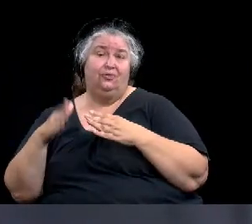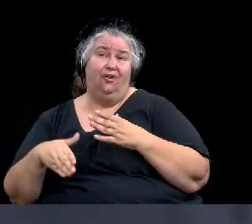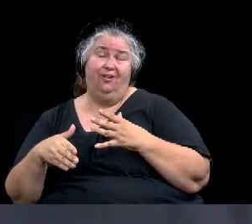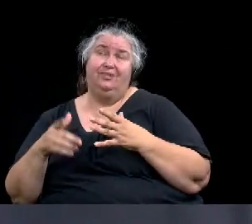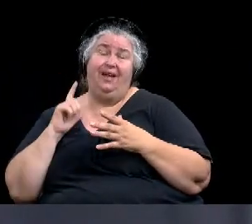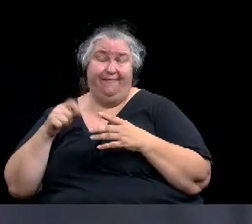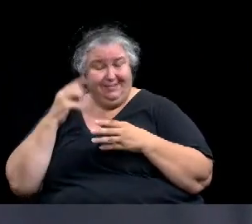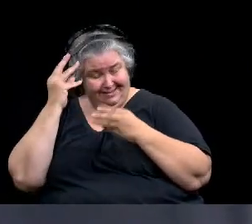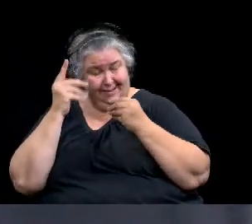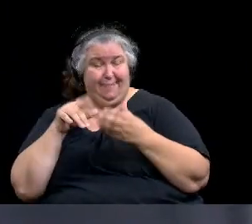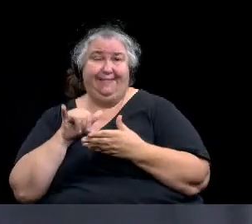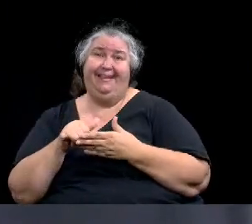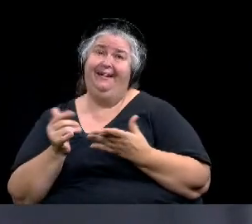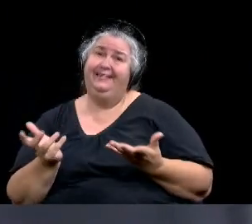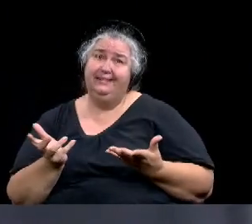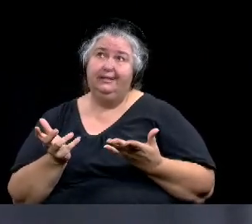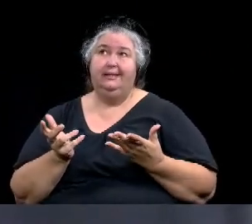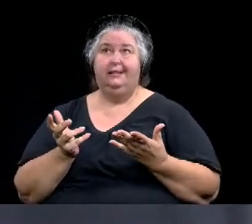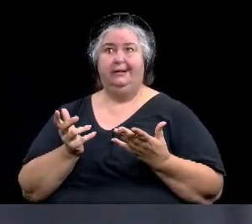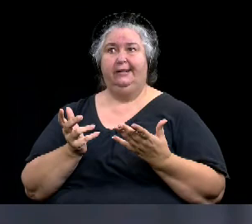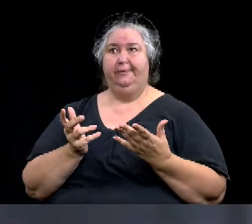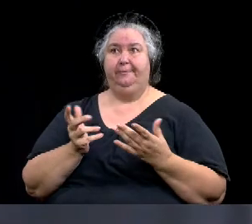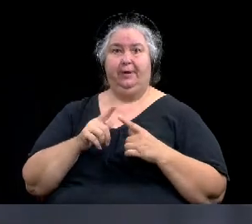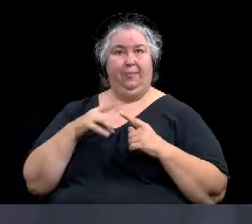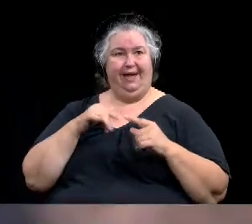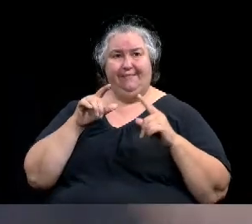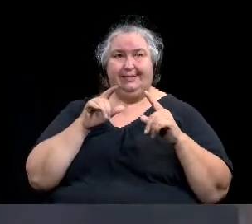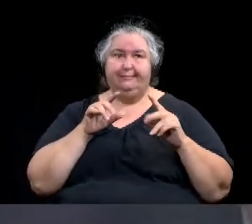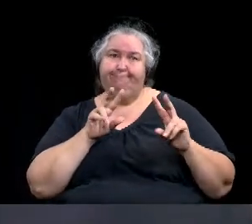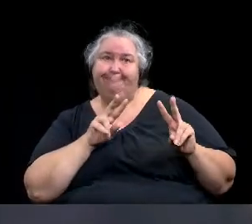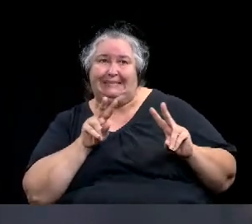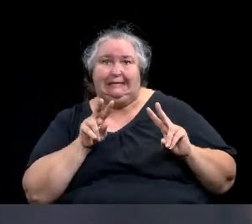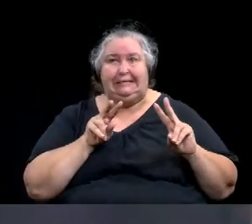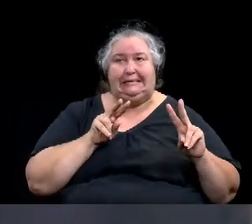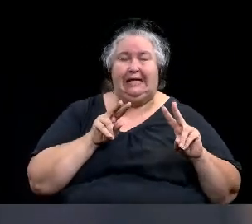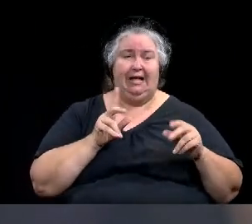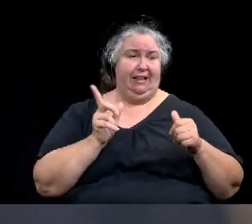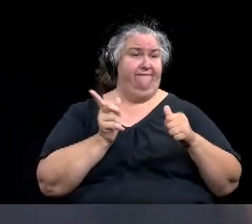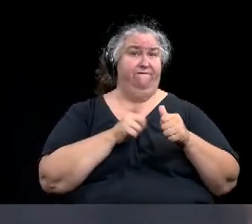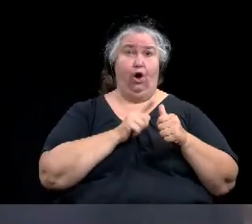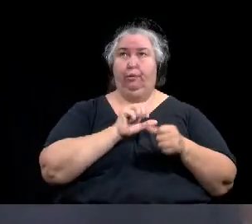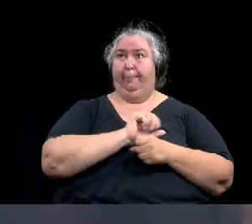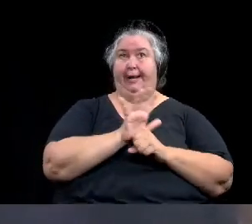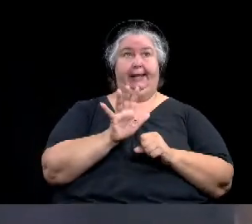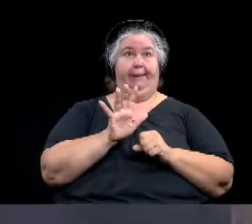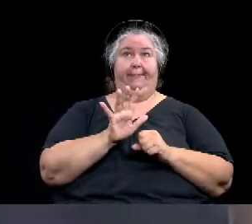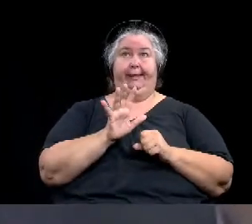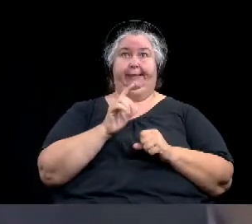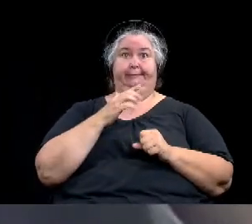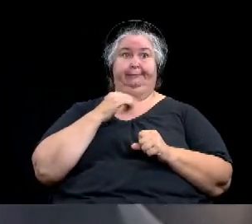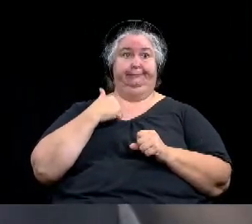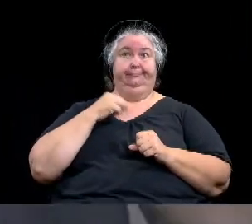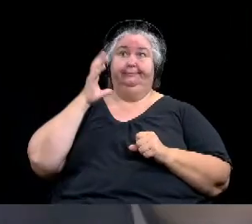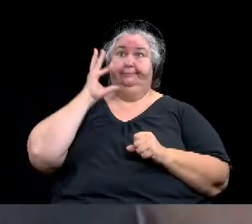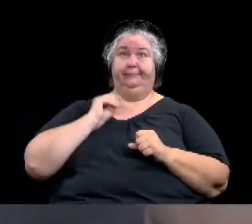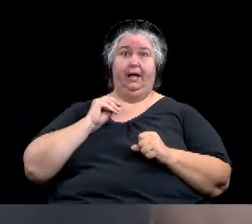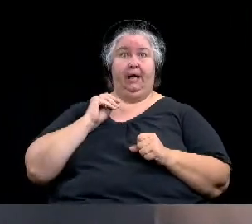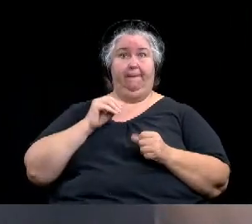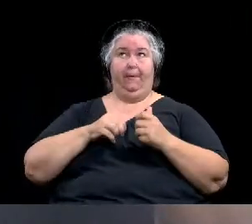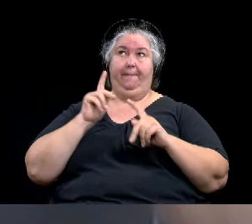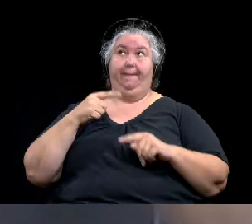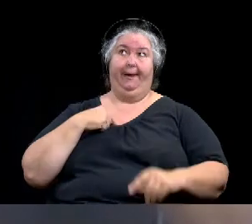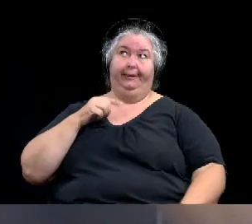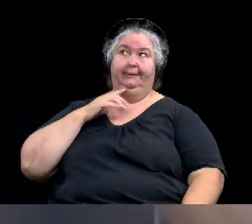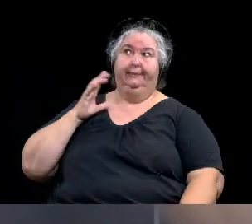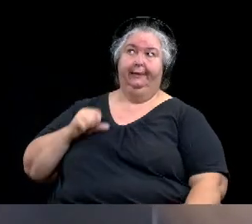But it's like we have to test things. It's the first pandemic I've been in. Most people might think I was around